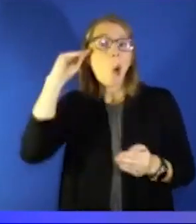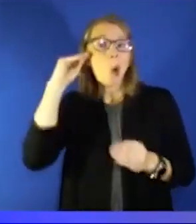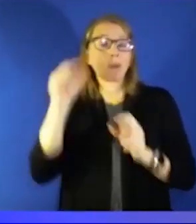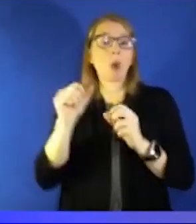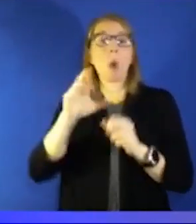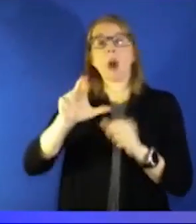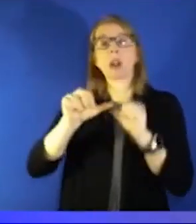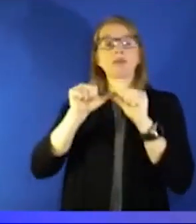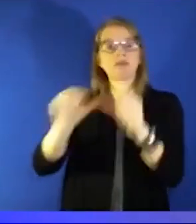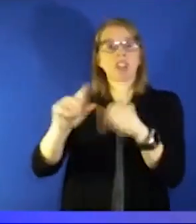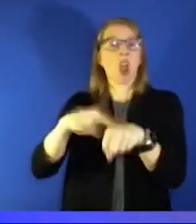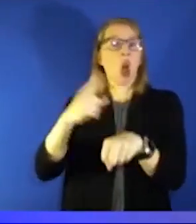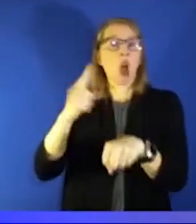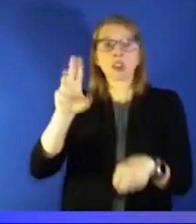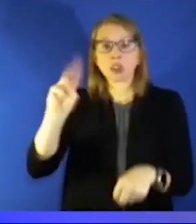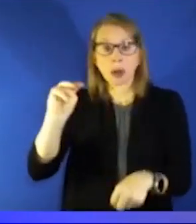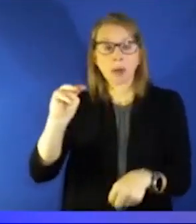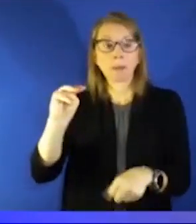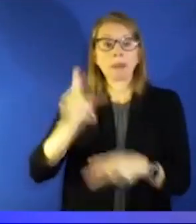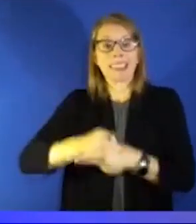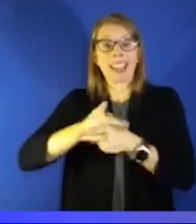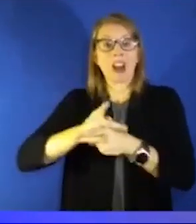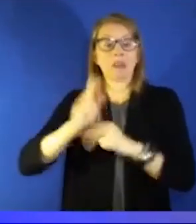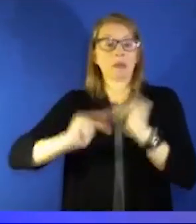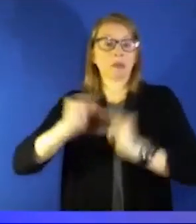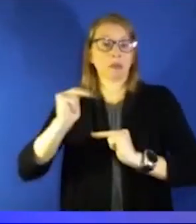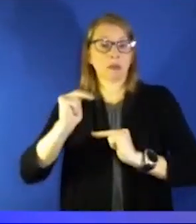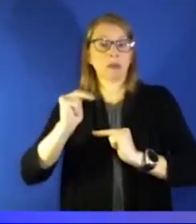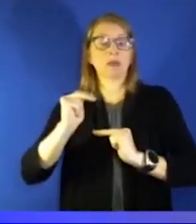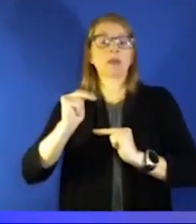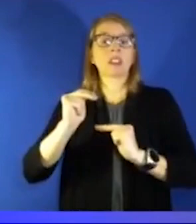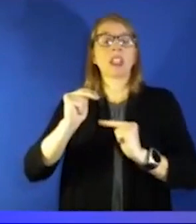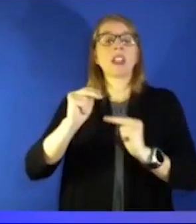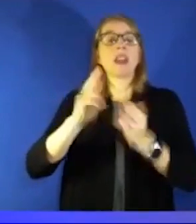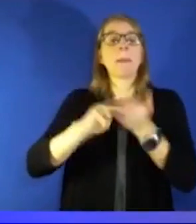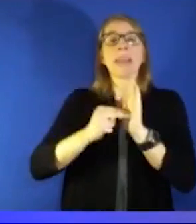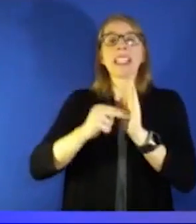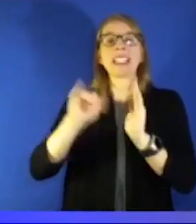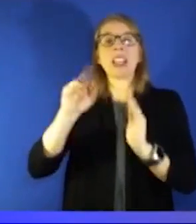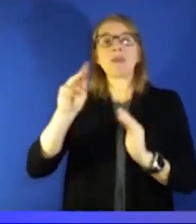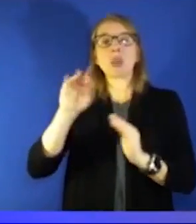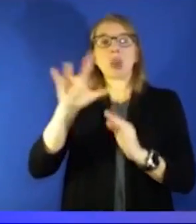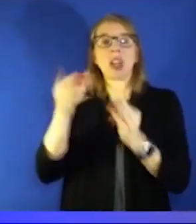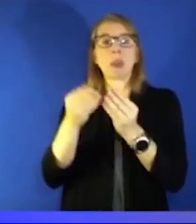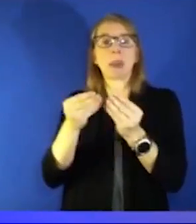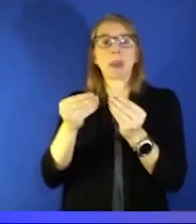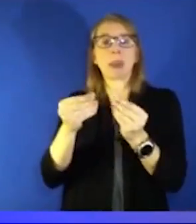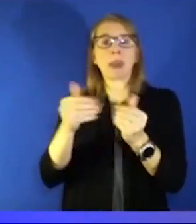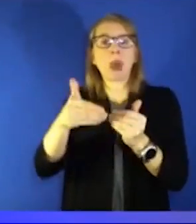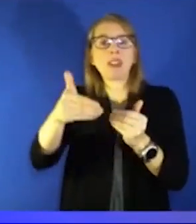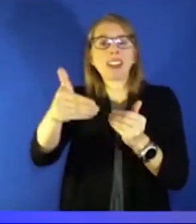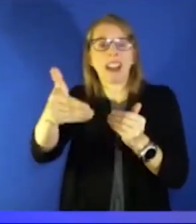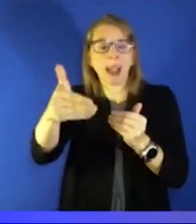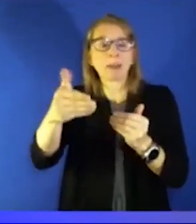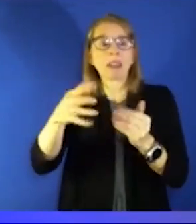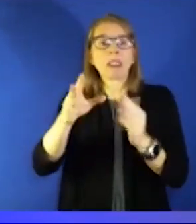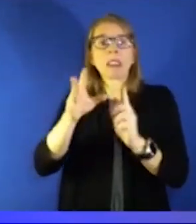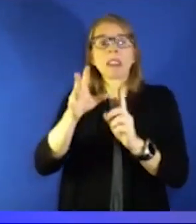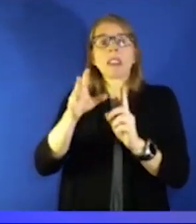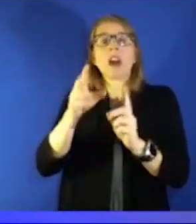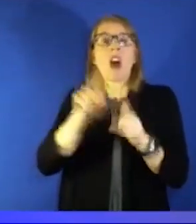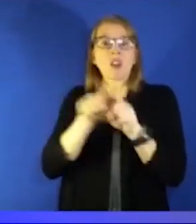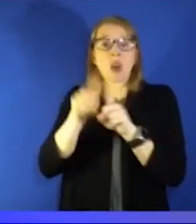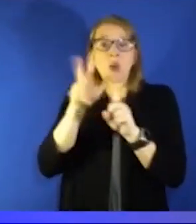facilities. There is some data, there's waning immunity and more symptomatic infections in that group. And so that's the group that most